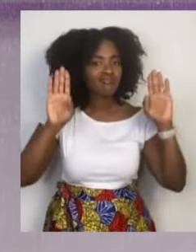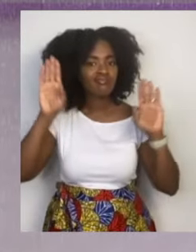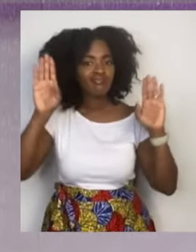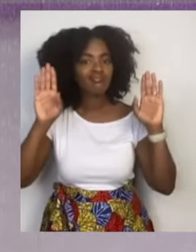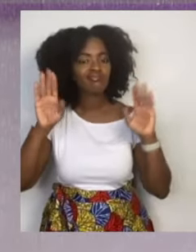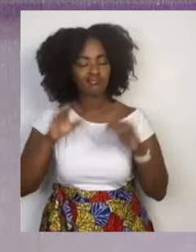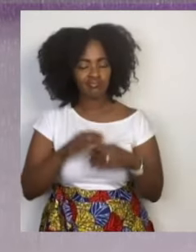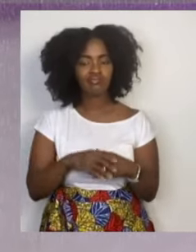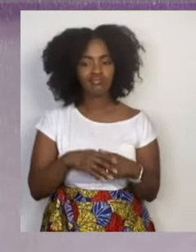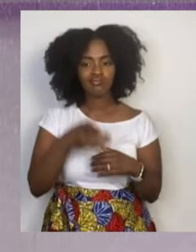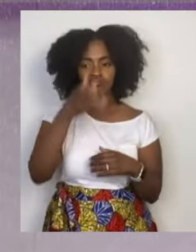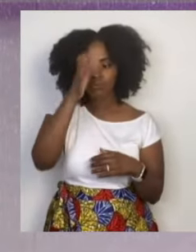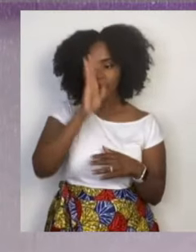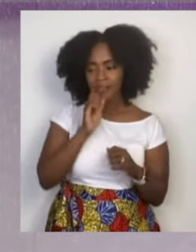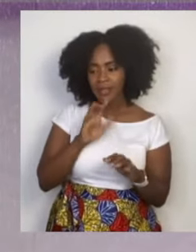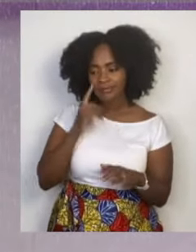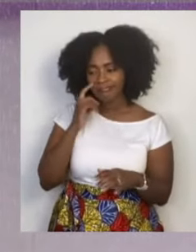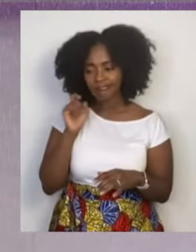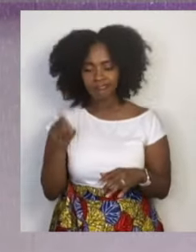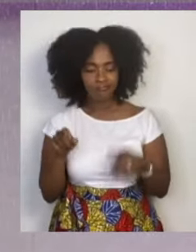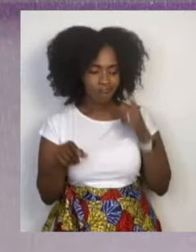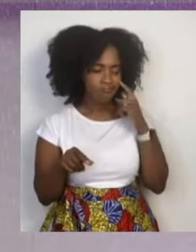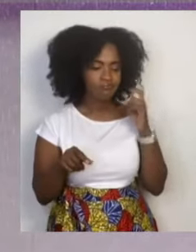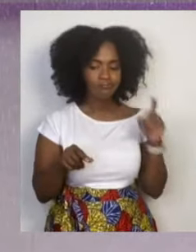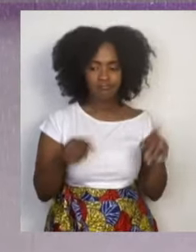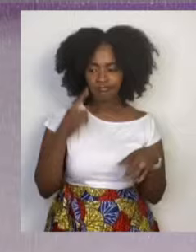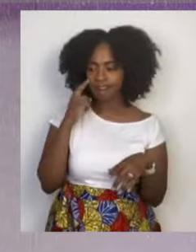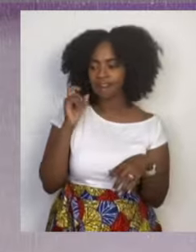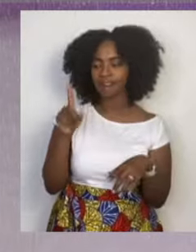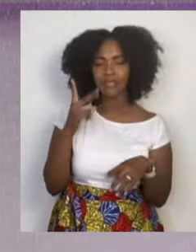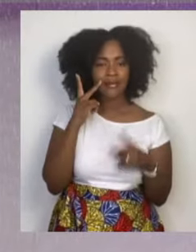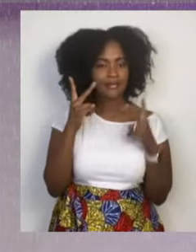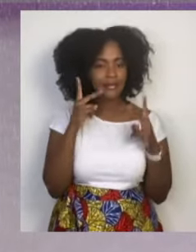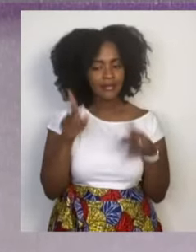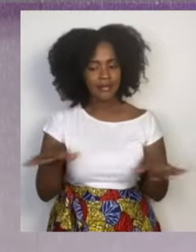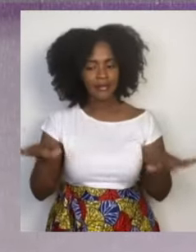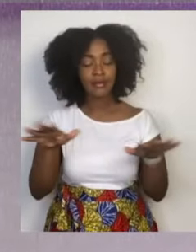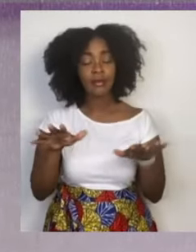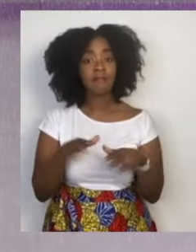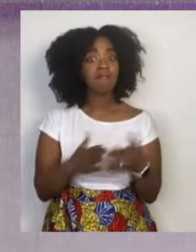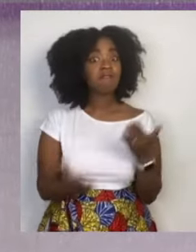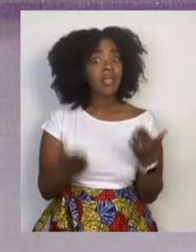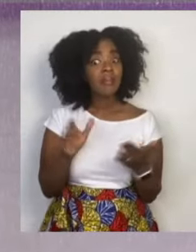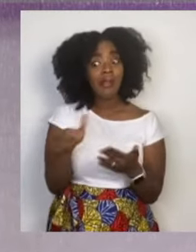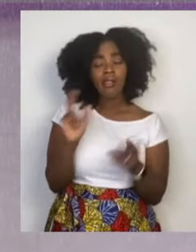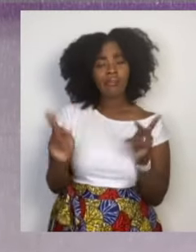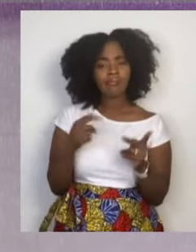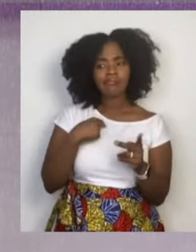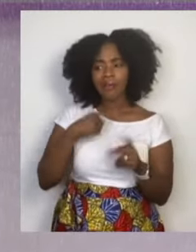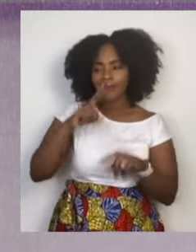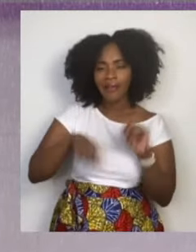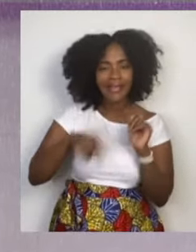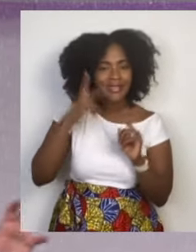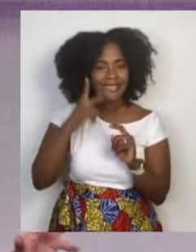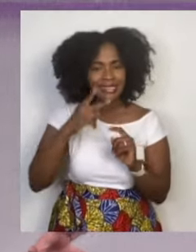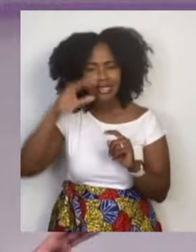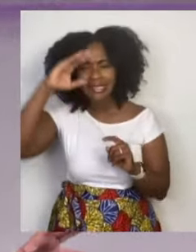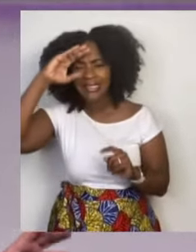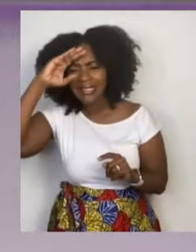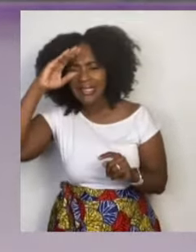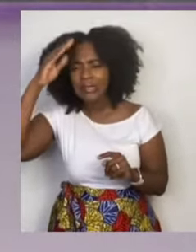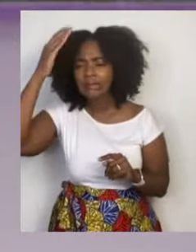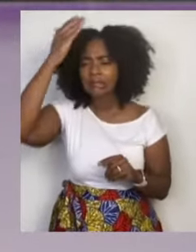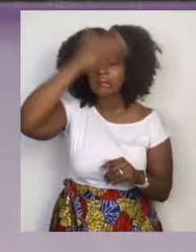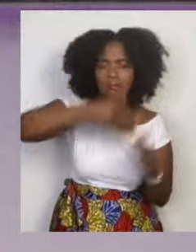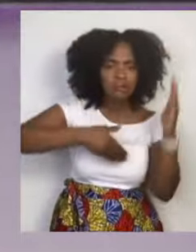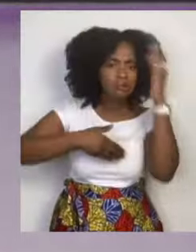Hallelujah. There may be other ones that I cannot see. God bless you. I see that one. I'm going to ask everybody all